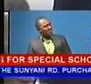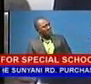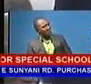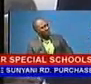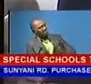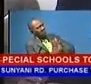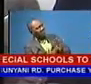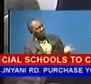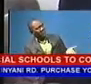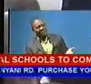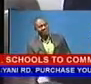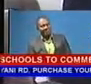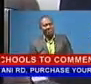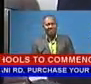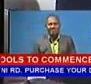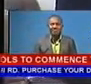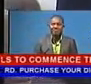mind.